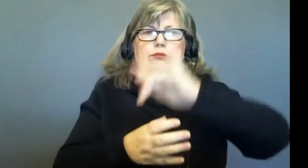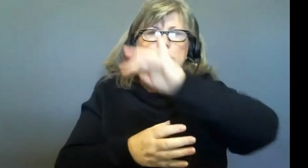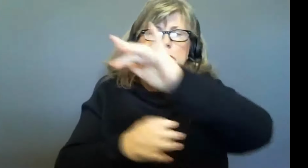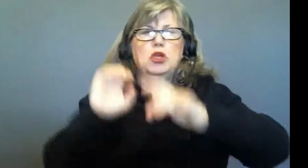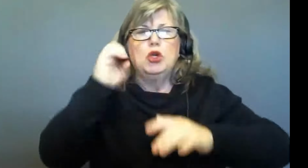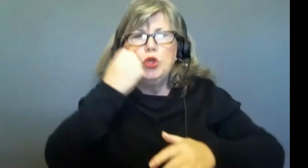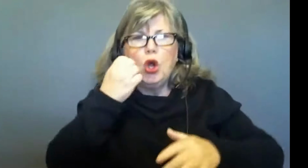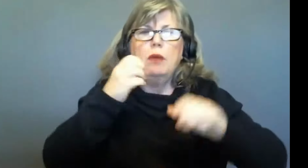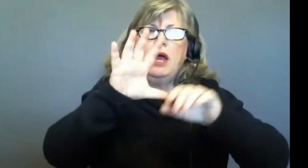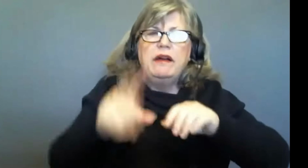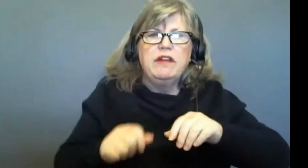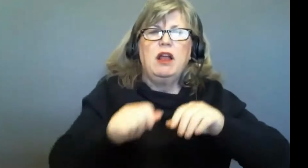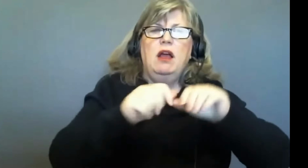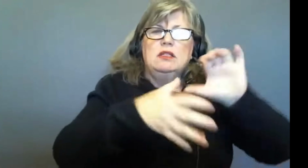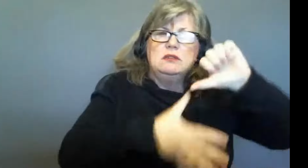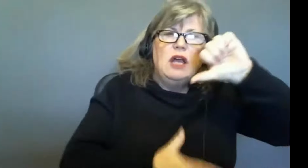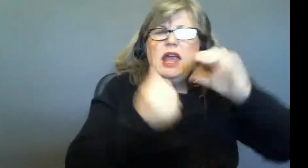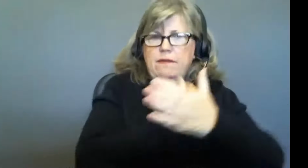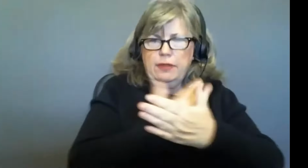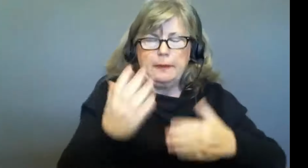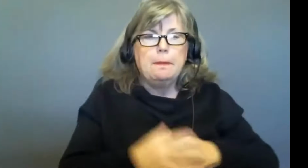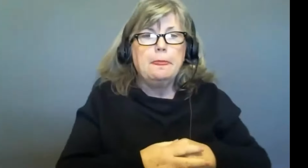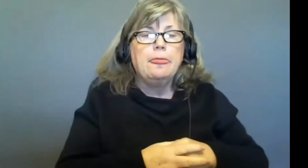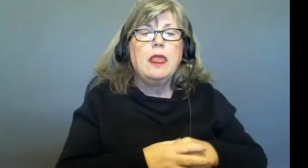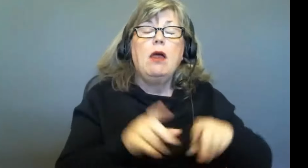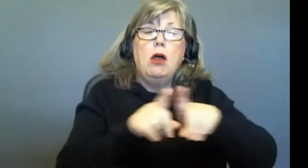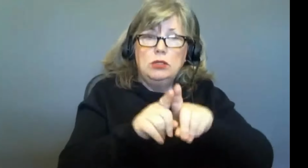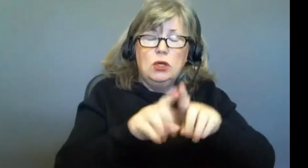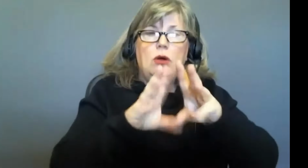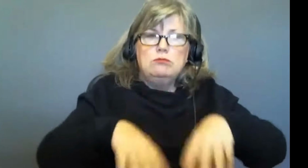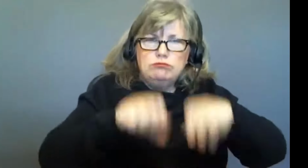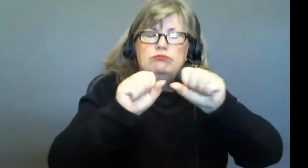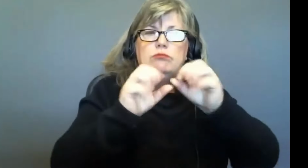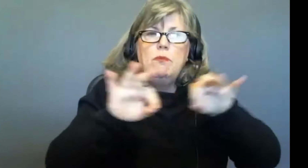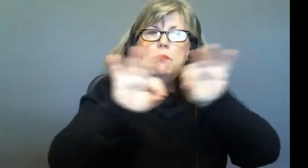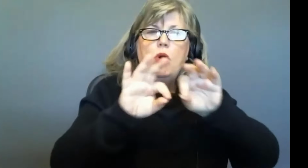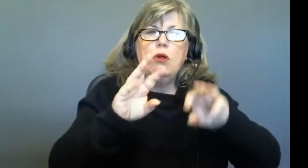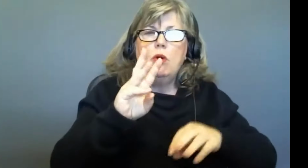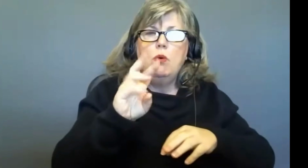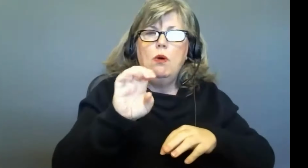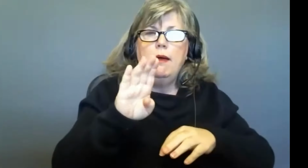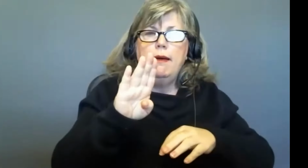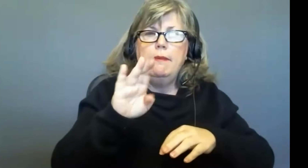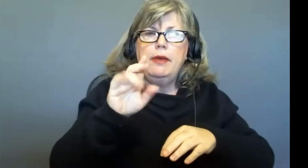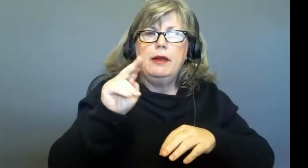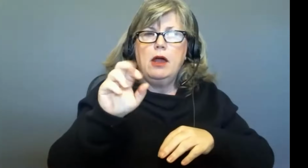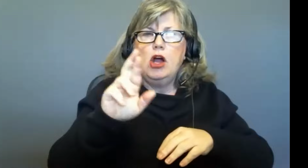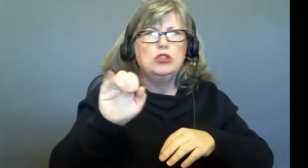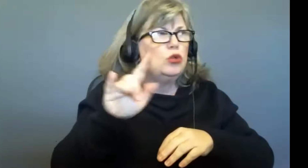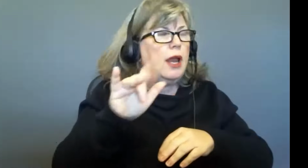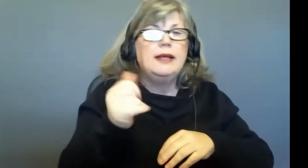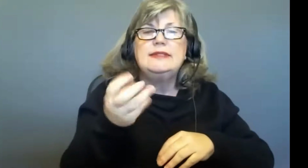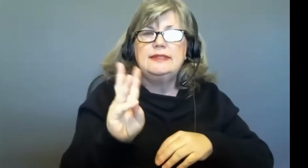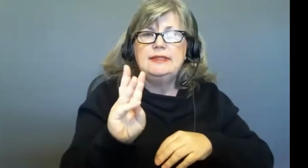overview. We also had an important webinar on July 16 with